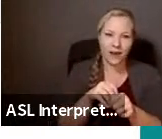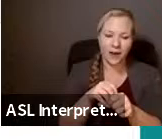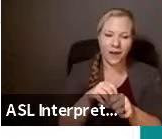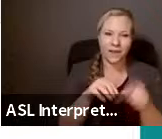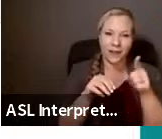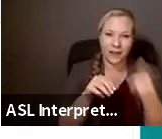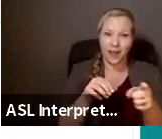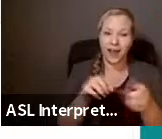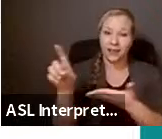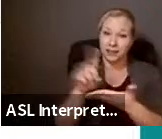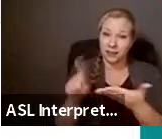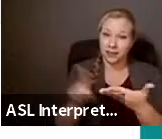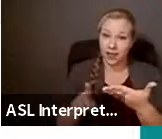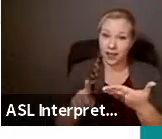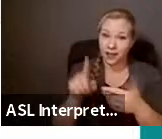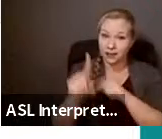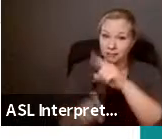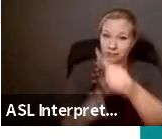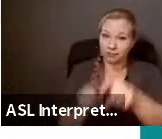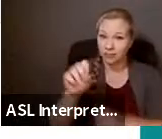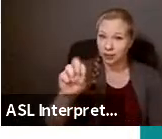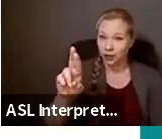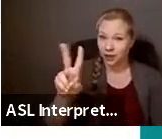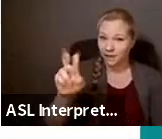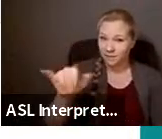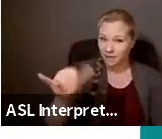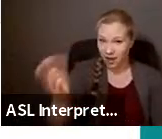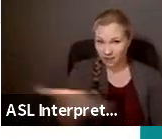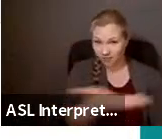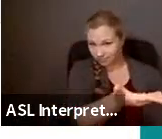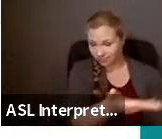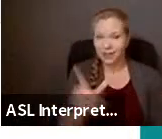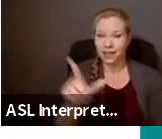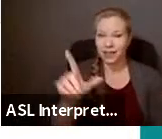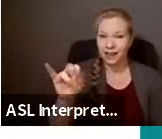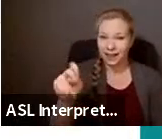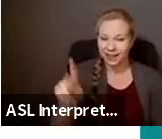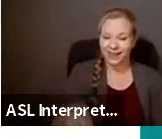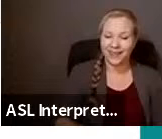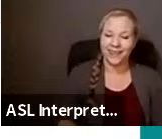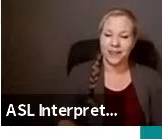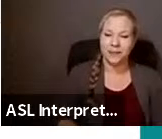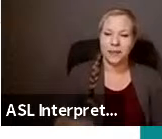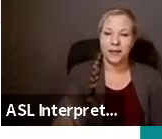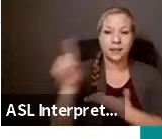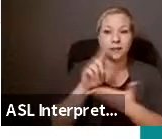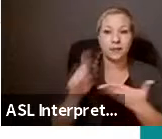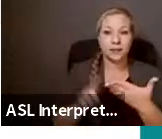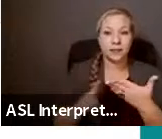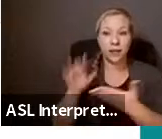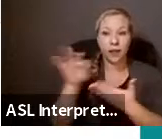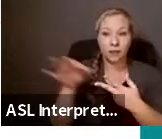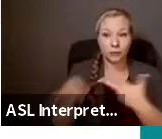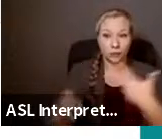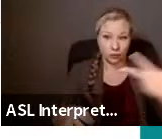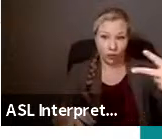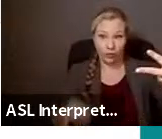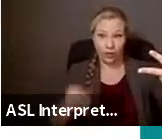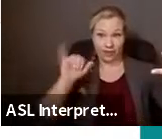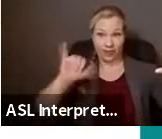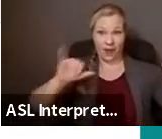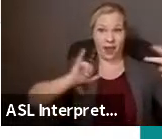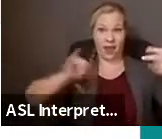link to it. Note that the design options that we looked at today are not going to be in there.